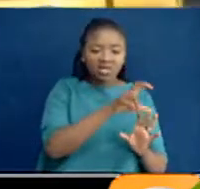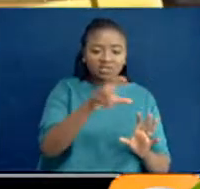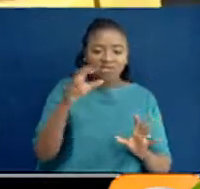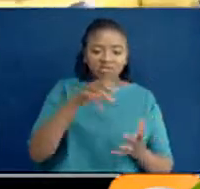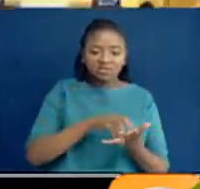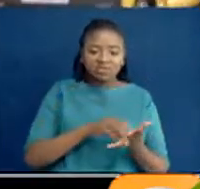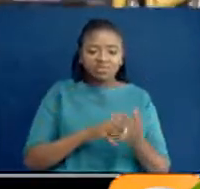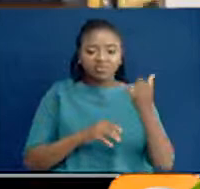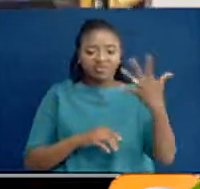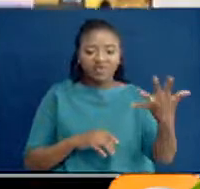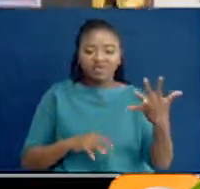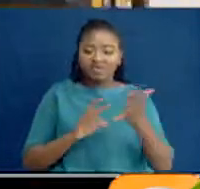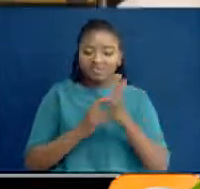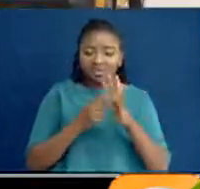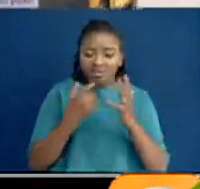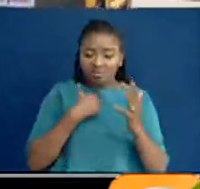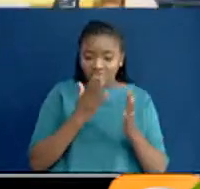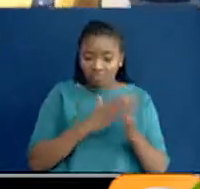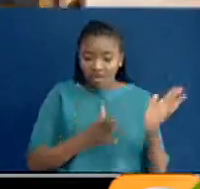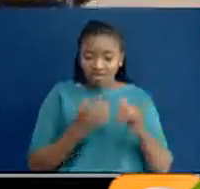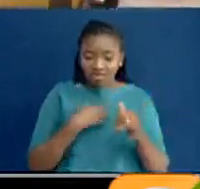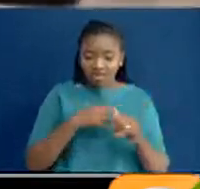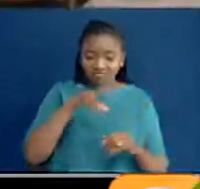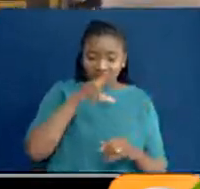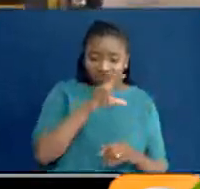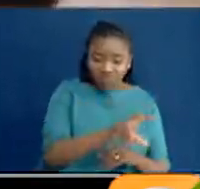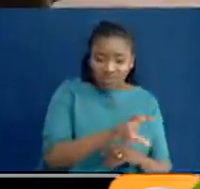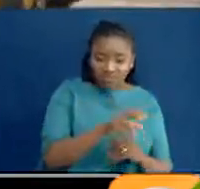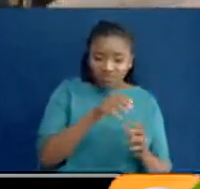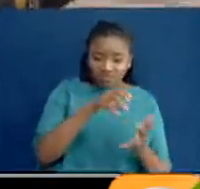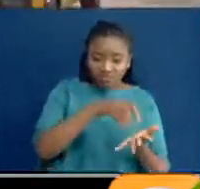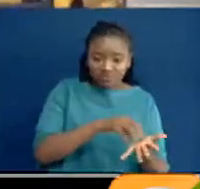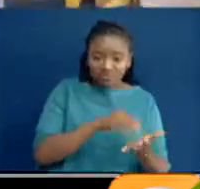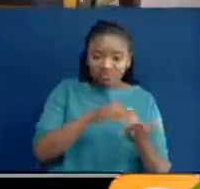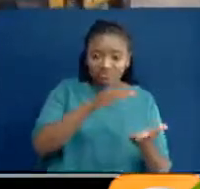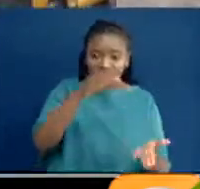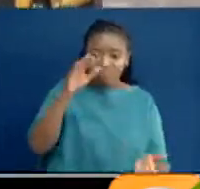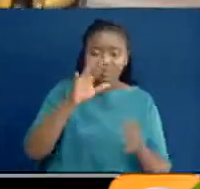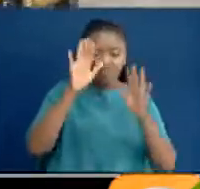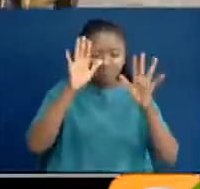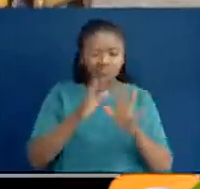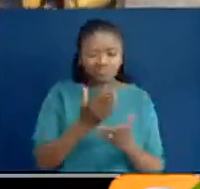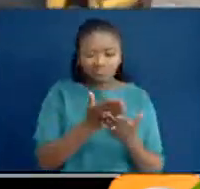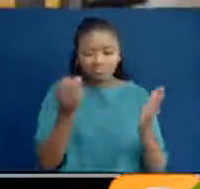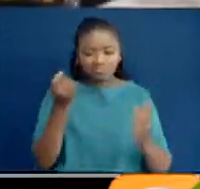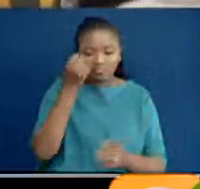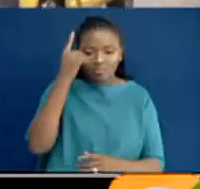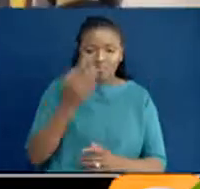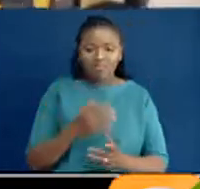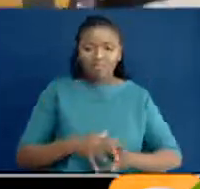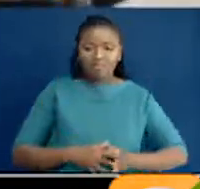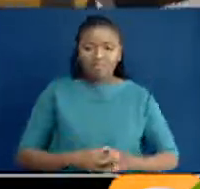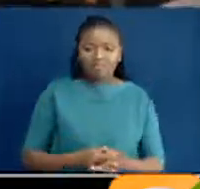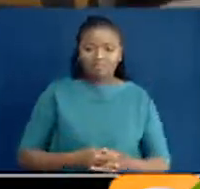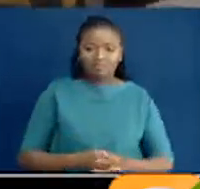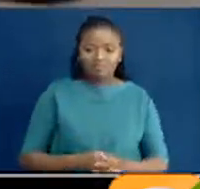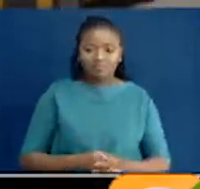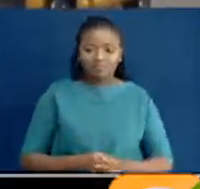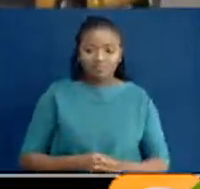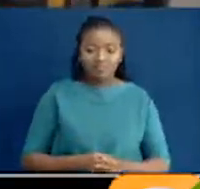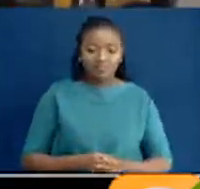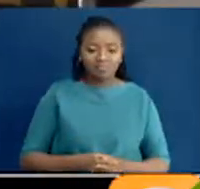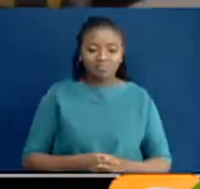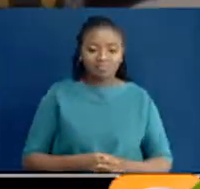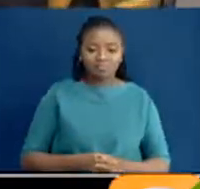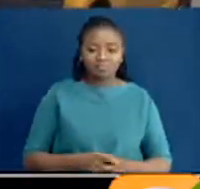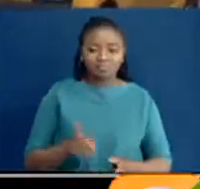Mombasa. What are the plans to scale? We need to understand this, and I am happy you're talking about this. First of all,